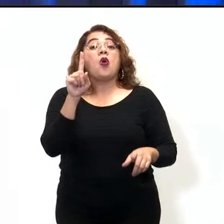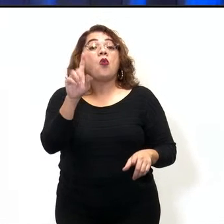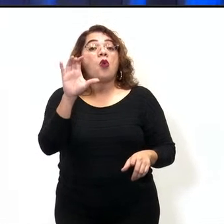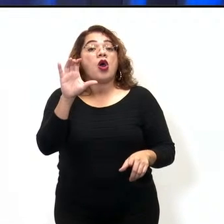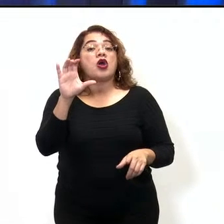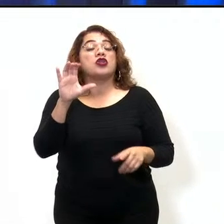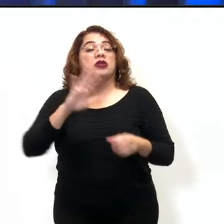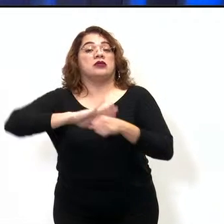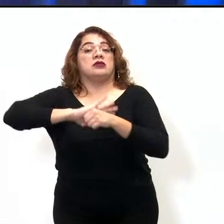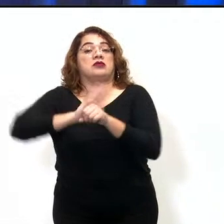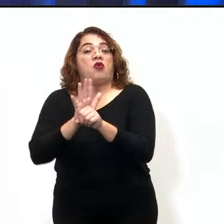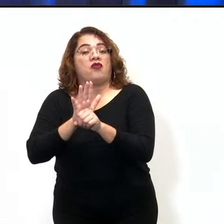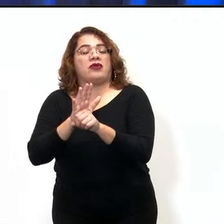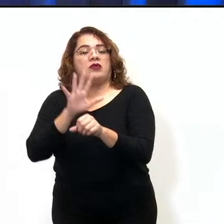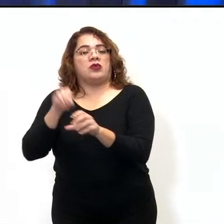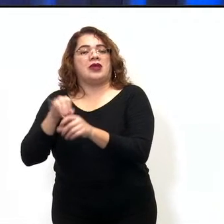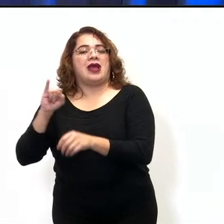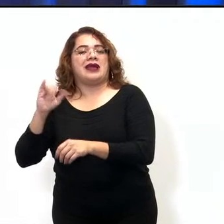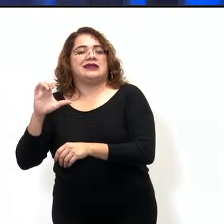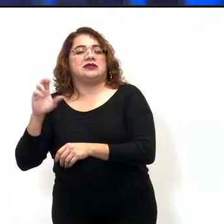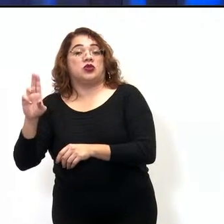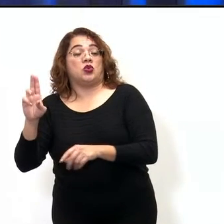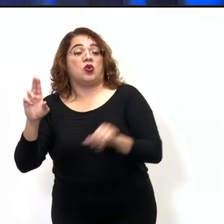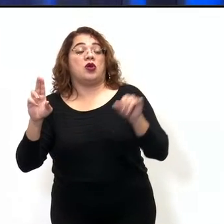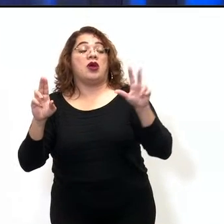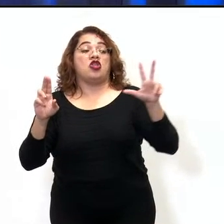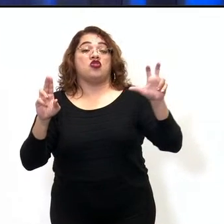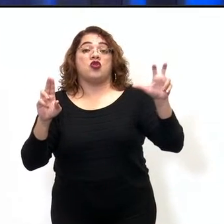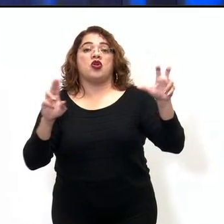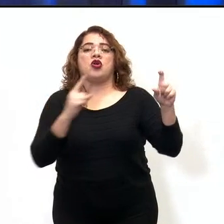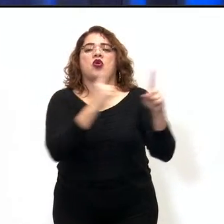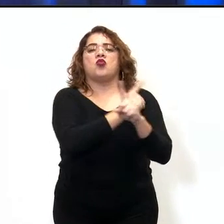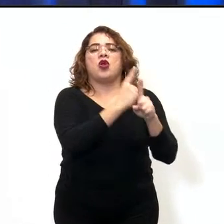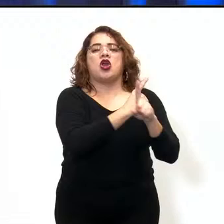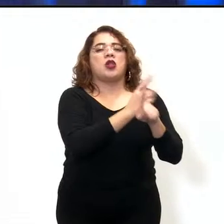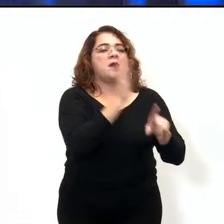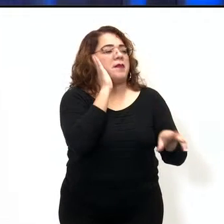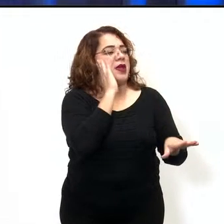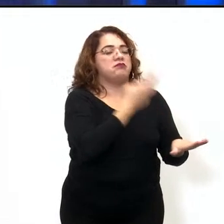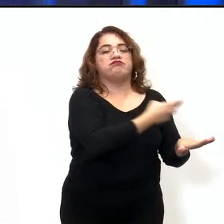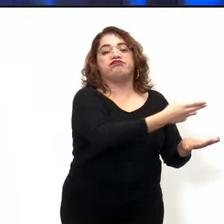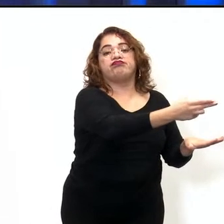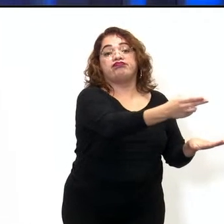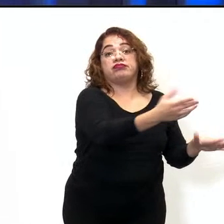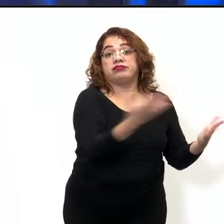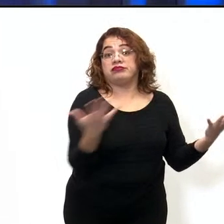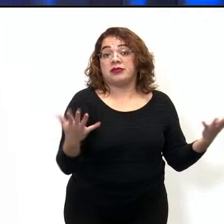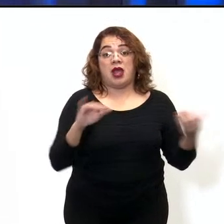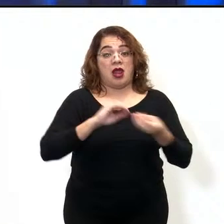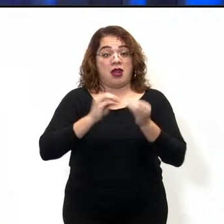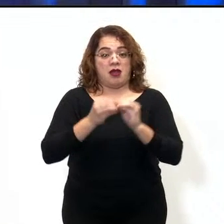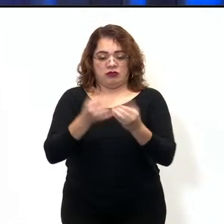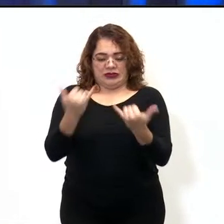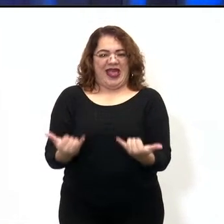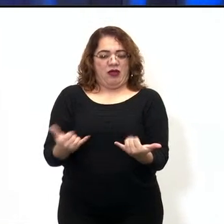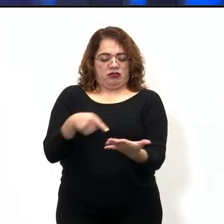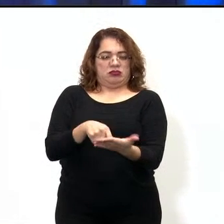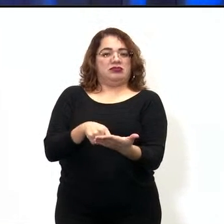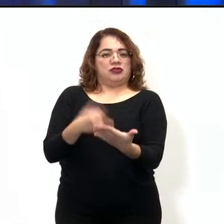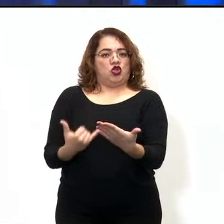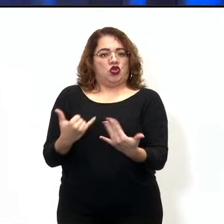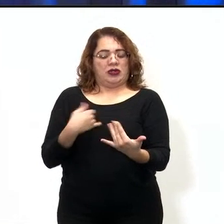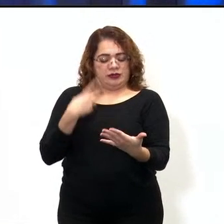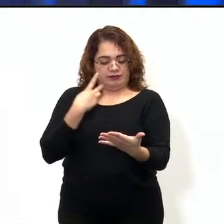COVID patients in the ICU, and another 300 in our regular hospital beds. So those numbers are increasing, and they're